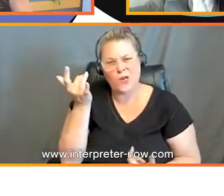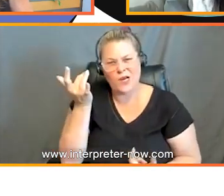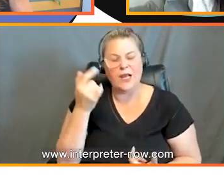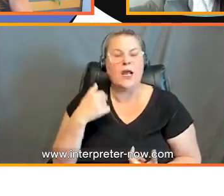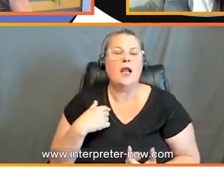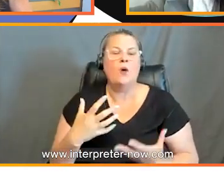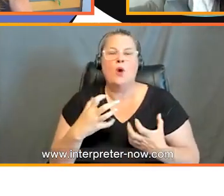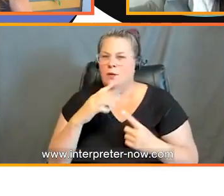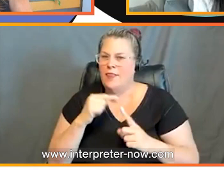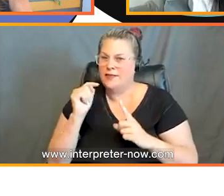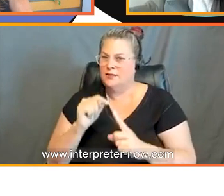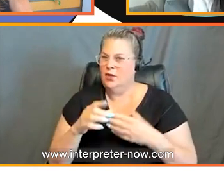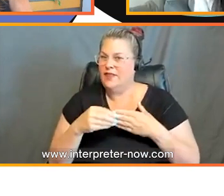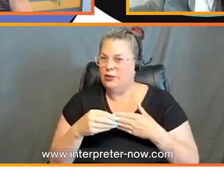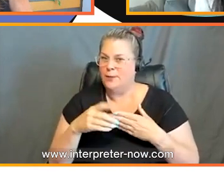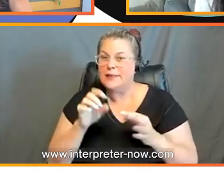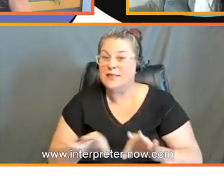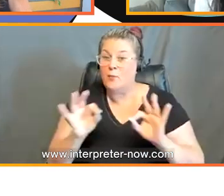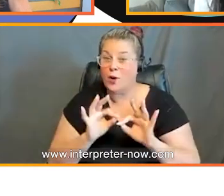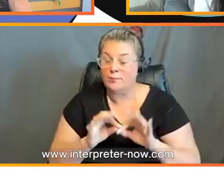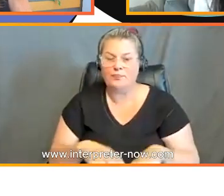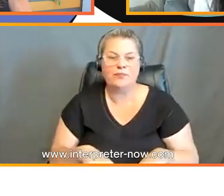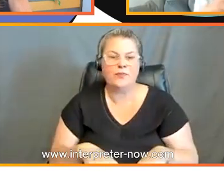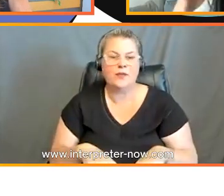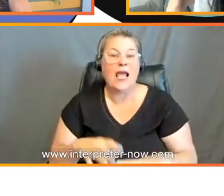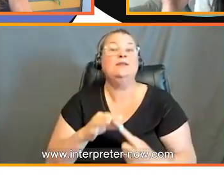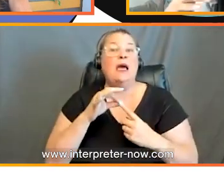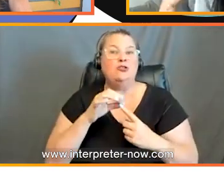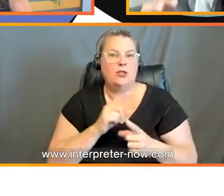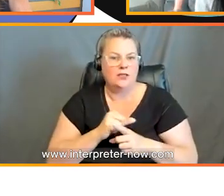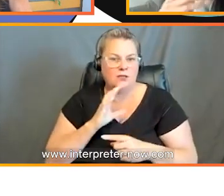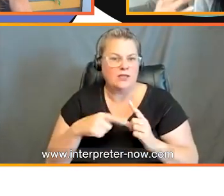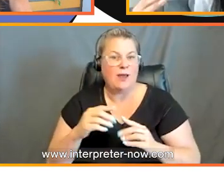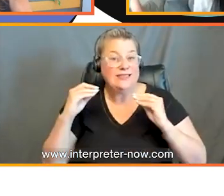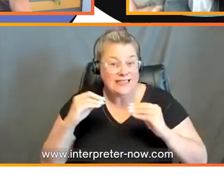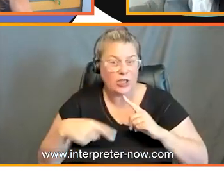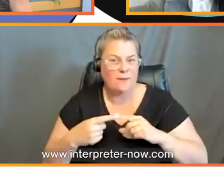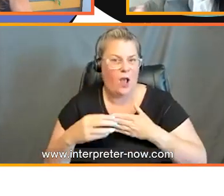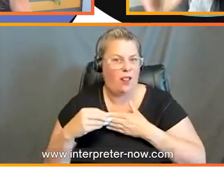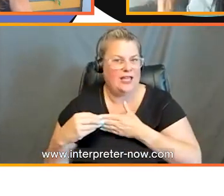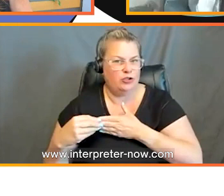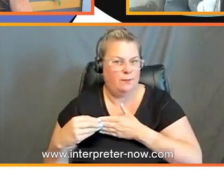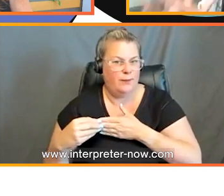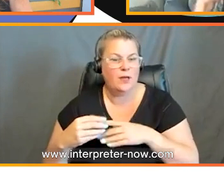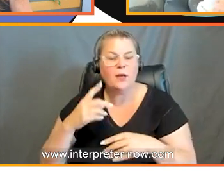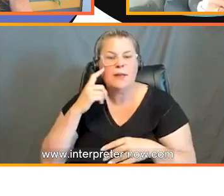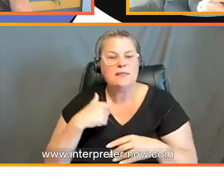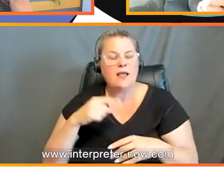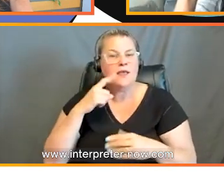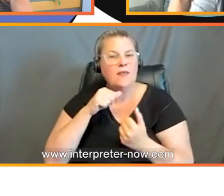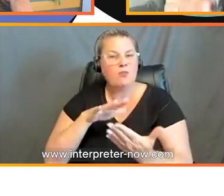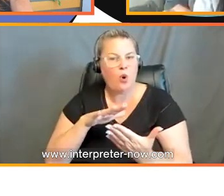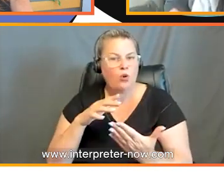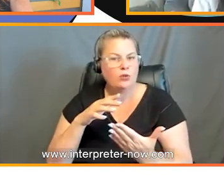especially as it relates to teaching about leadership. It's like, I think the approach we have historically taken is, here are the